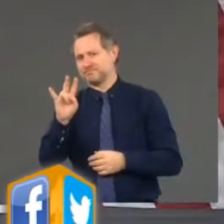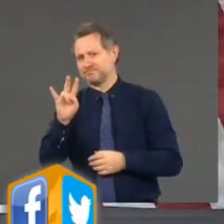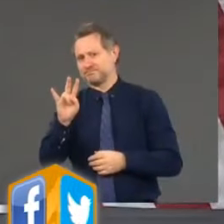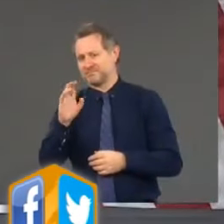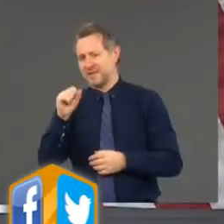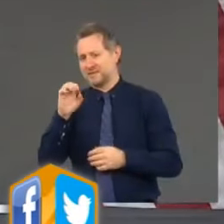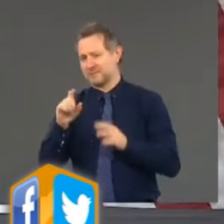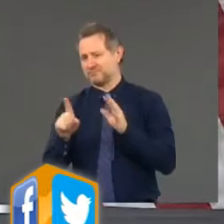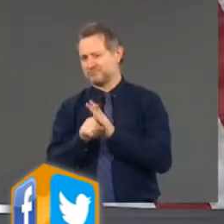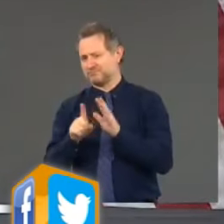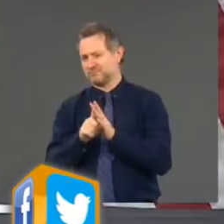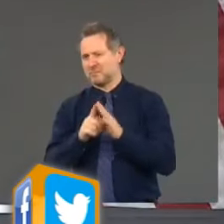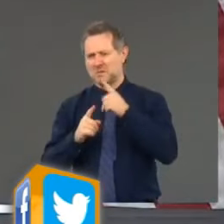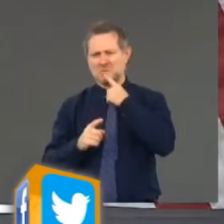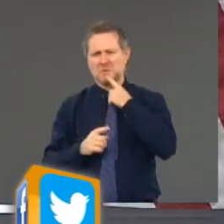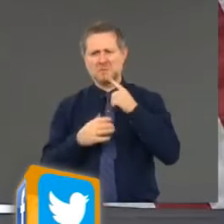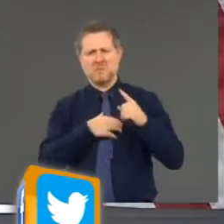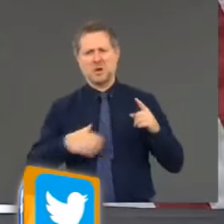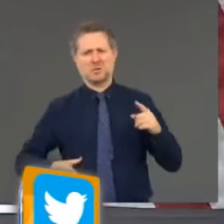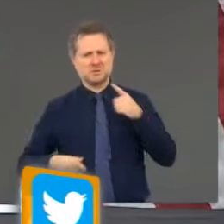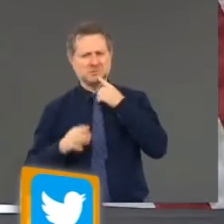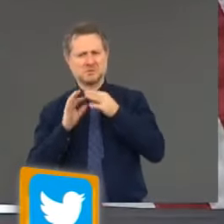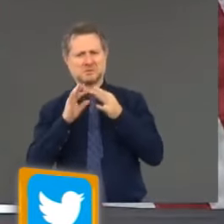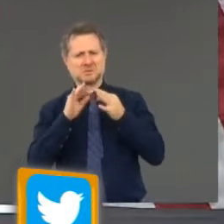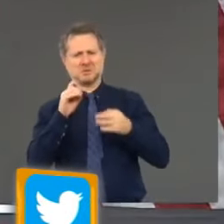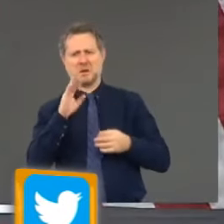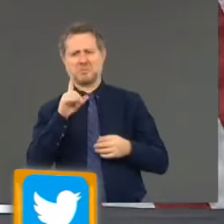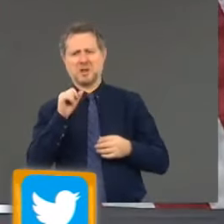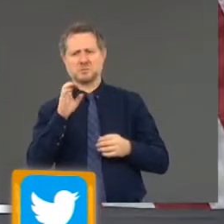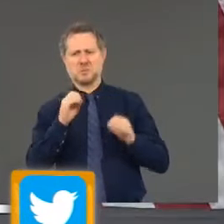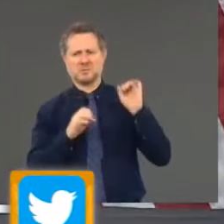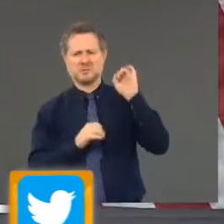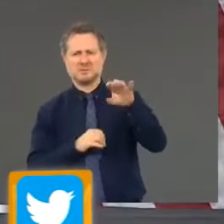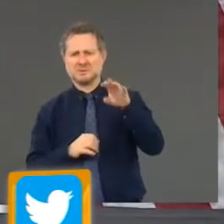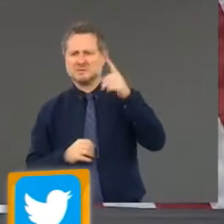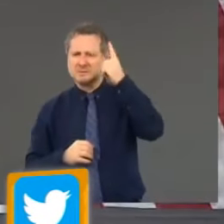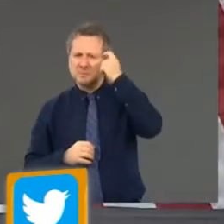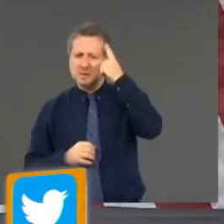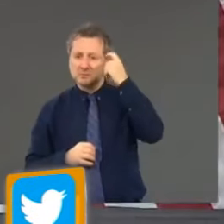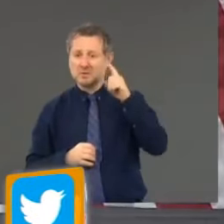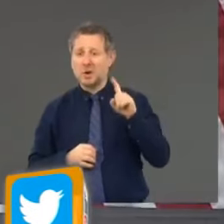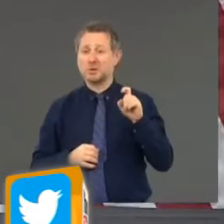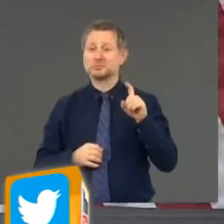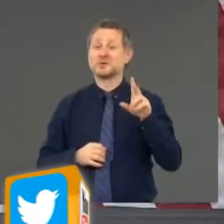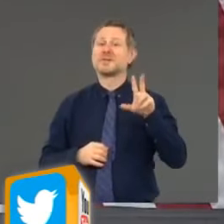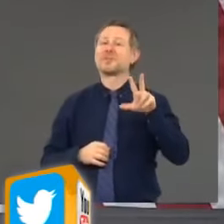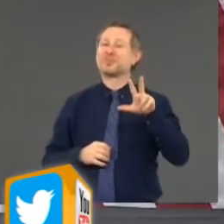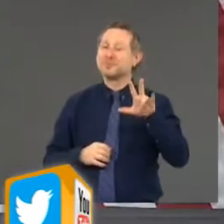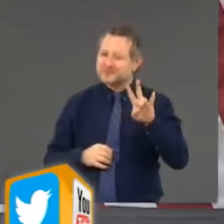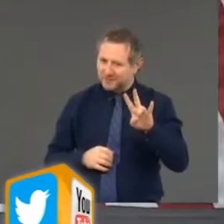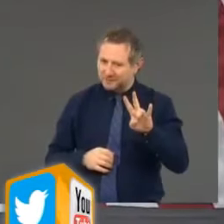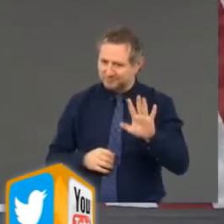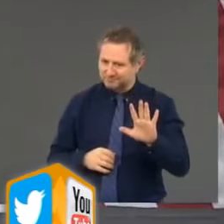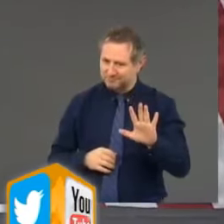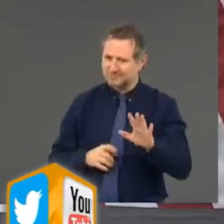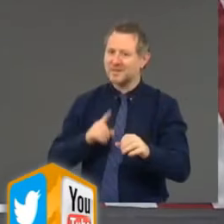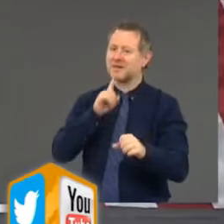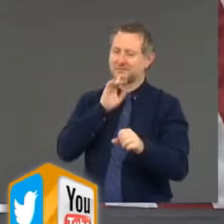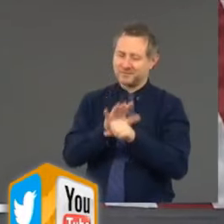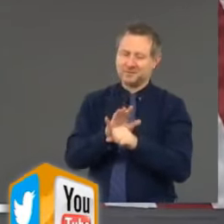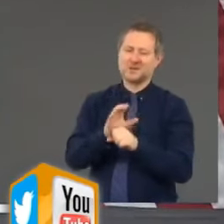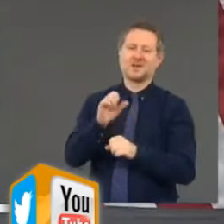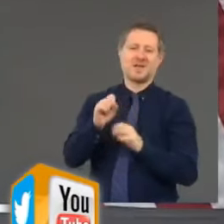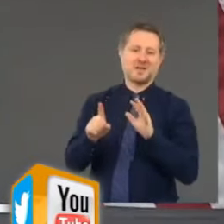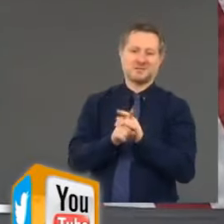he's reporting is suspected cases. So the 137 is the confirmed cases in New York as of right now. Any sense of how